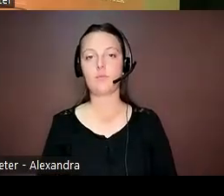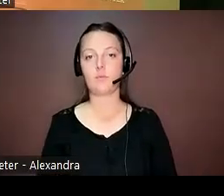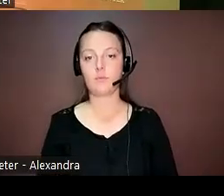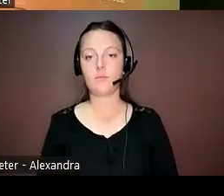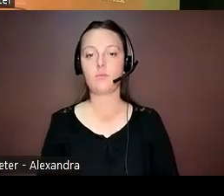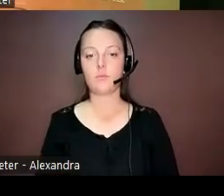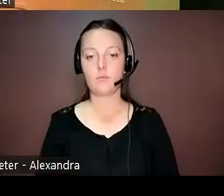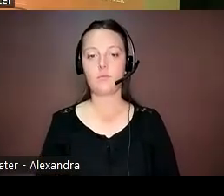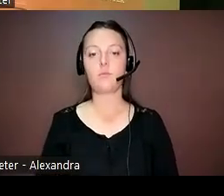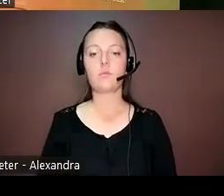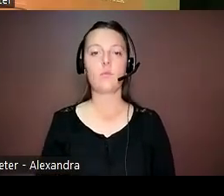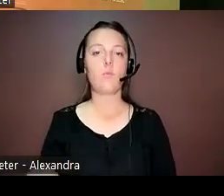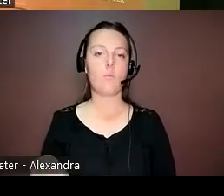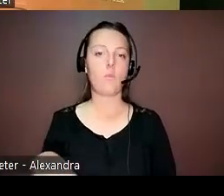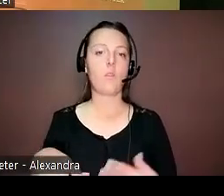It was a sort of